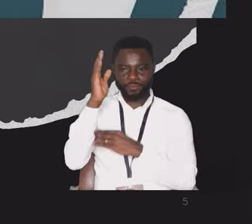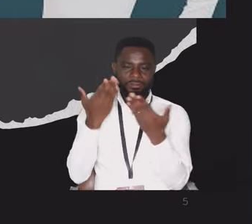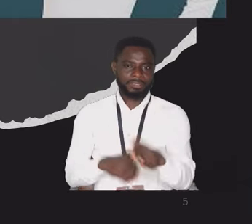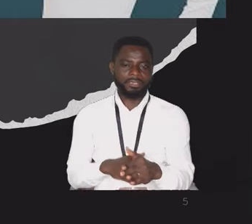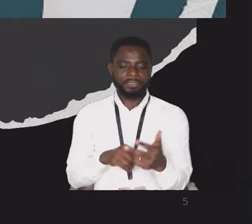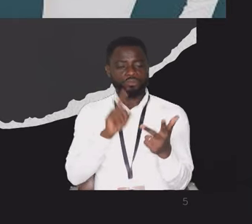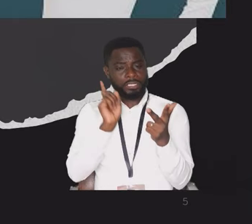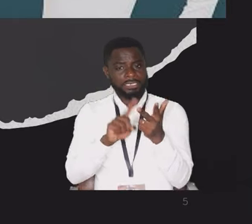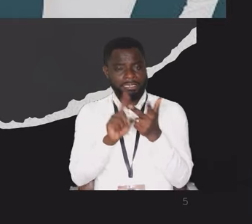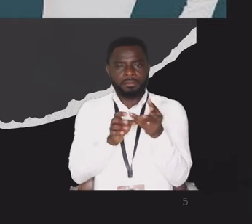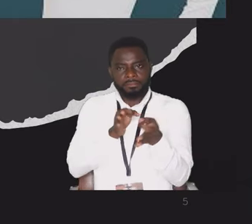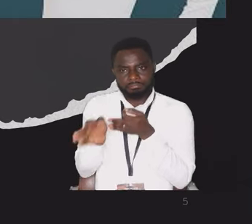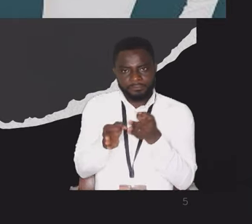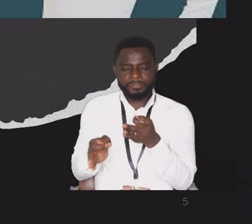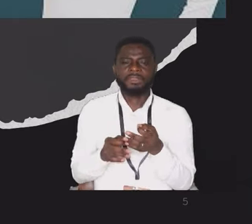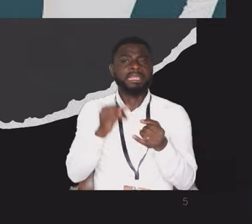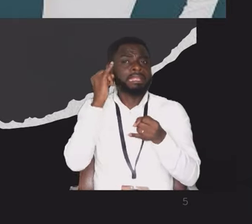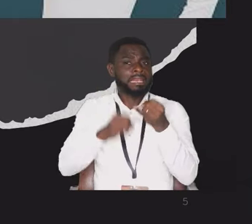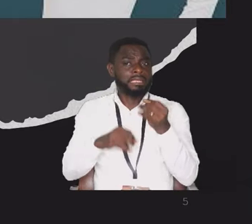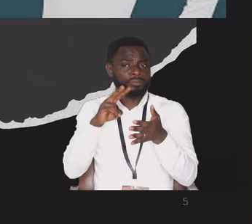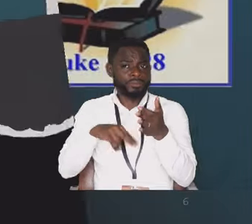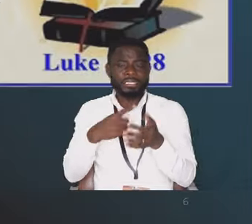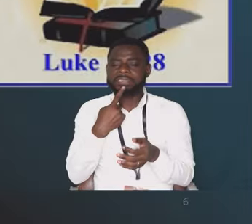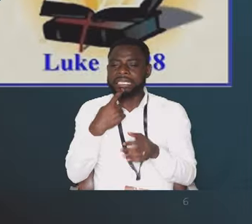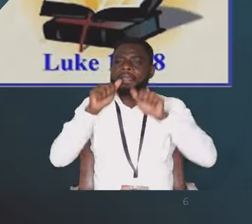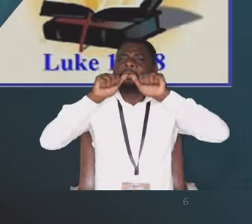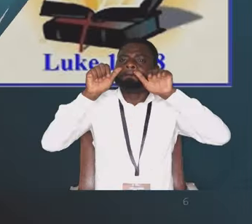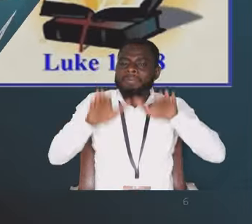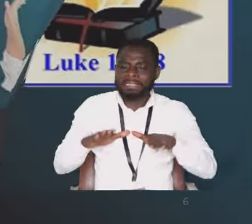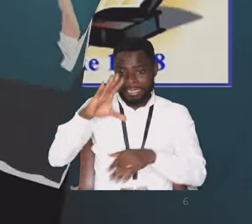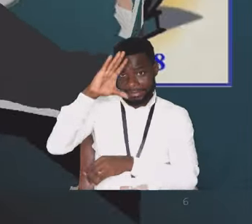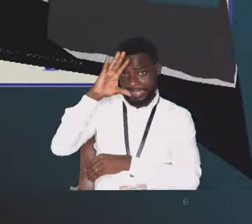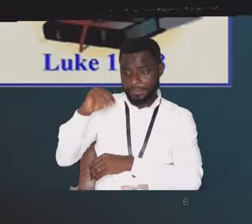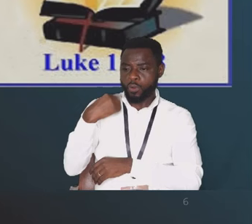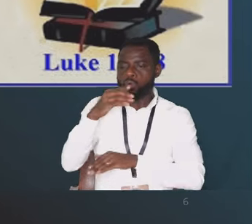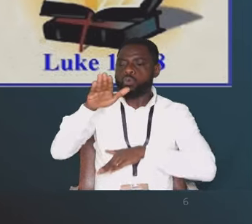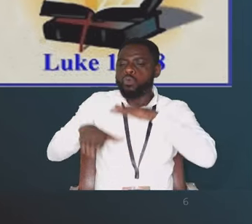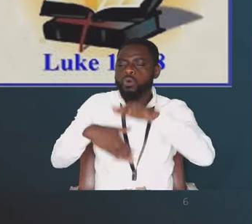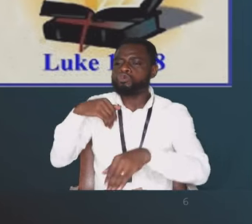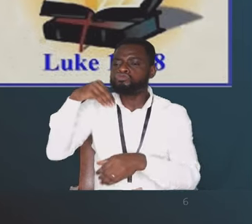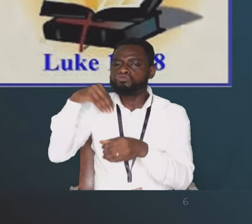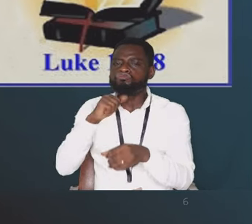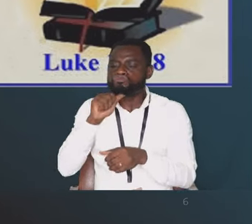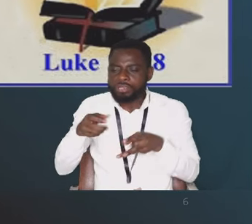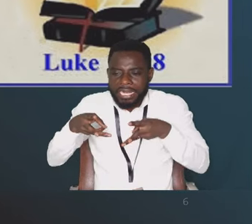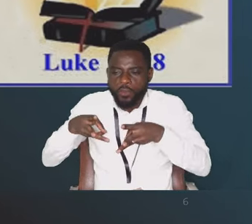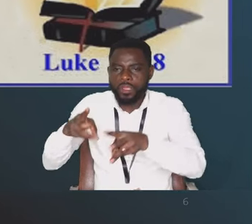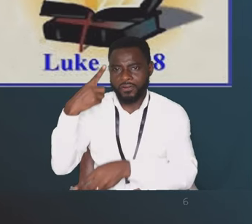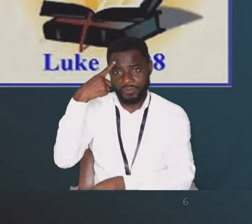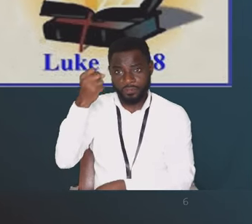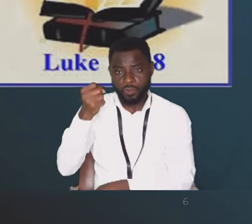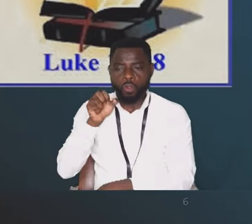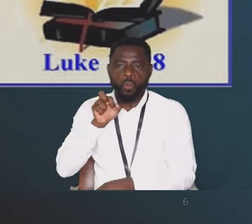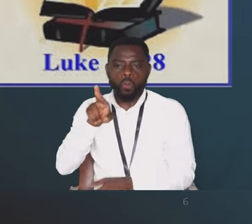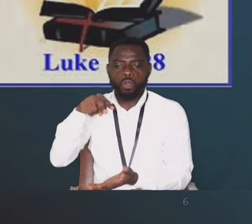gives a description. Then the last scripture reading is saying, blessed is the man who walks not in the counsel of the wicked, nor stands in the way